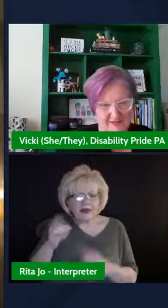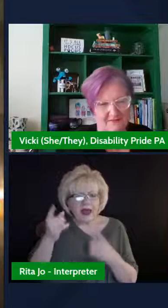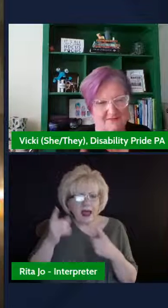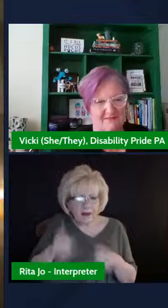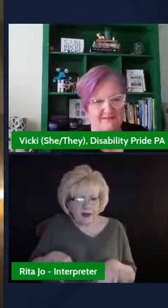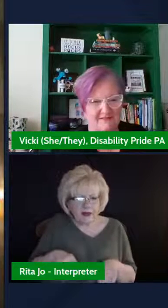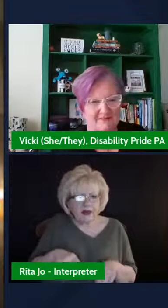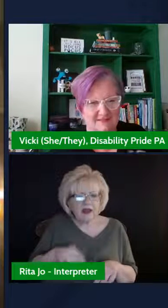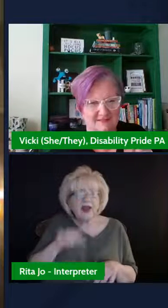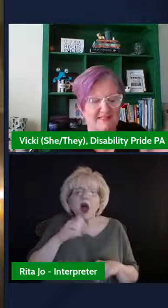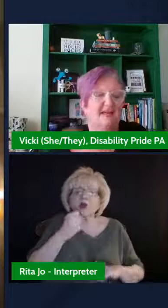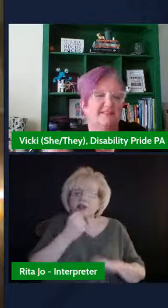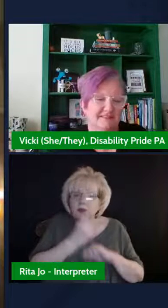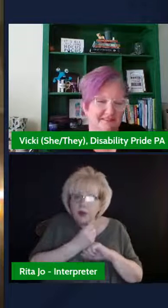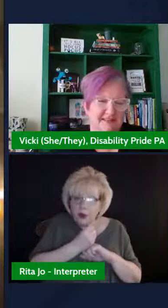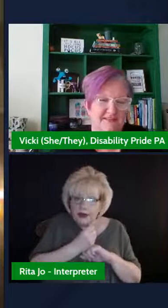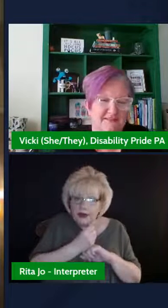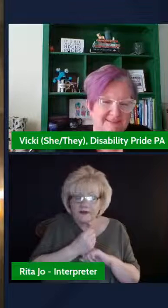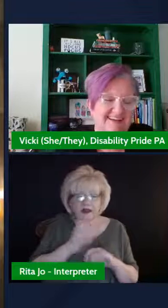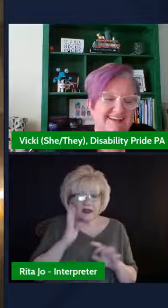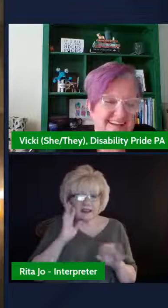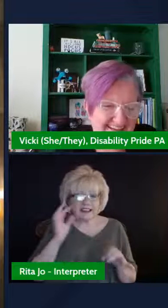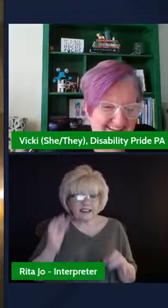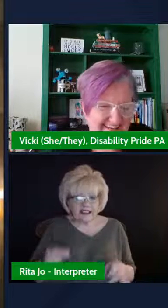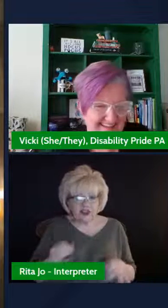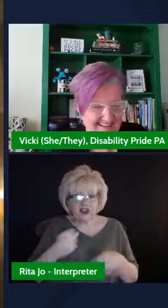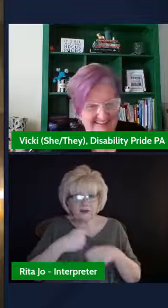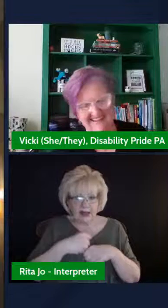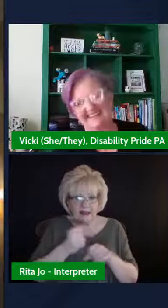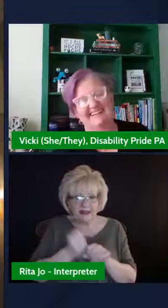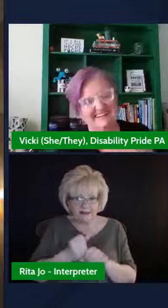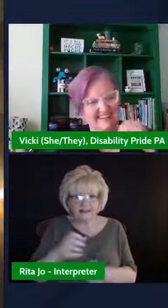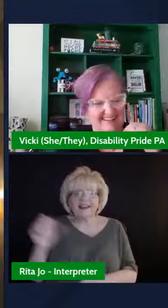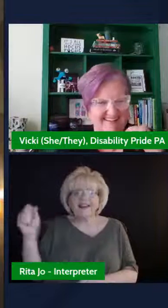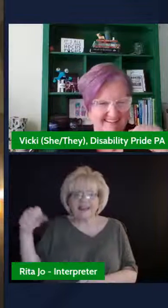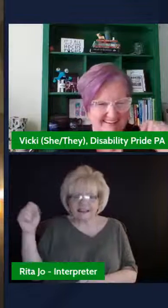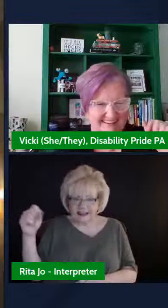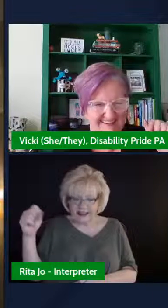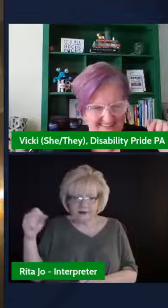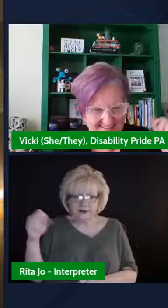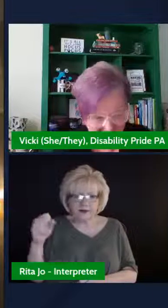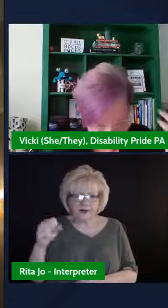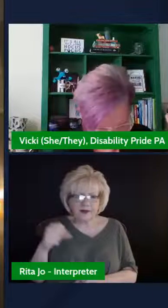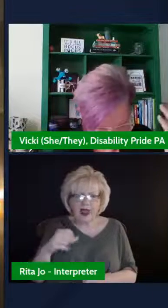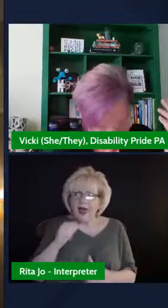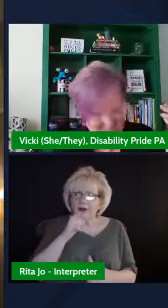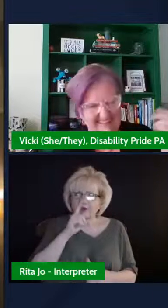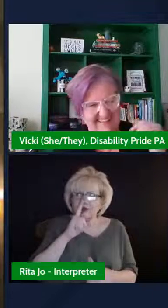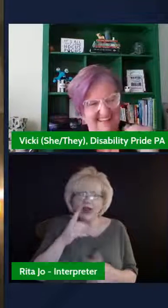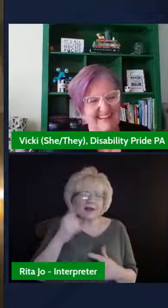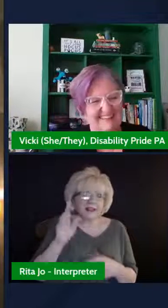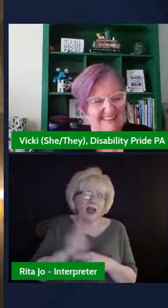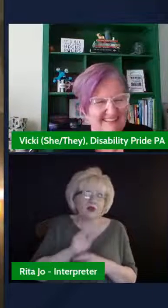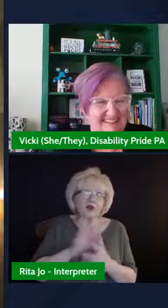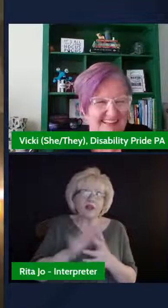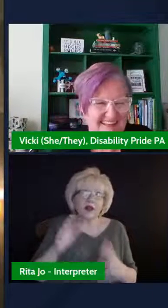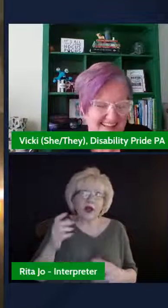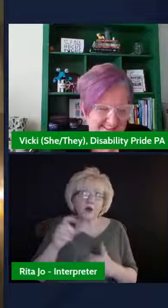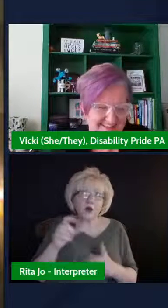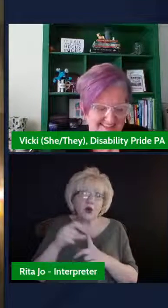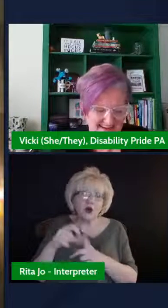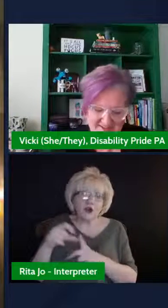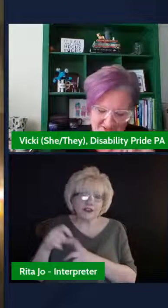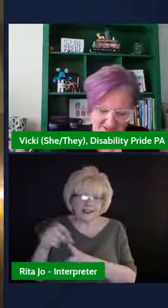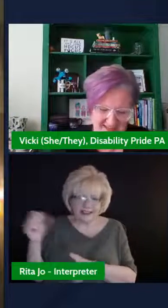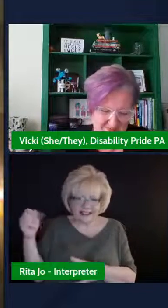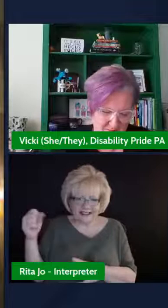the Oh, supported decision making. yes, That thank yeah. you. Okay. I was like, what word did I use? I use a lot of words. Yes, I know. I